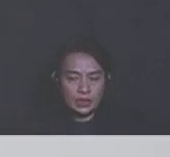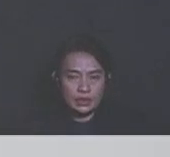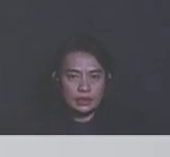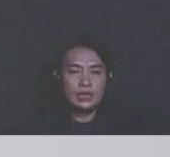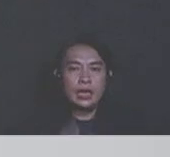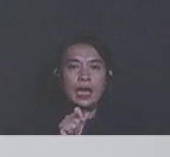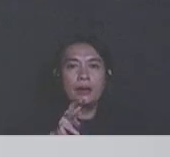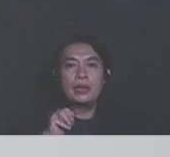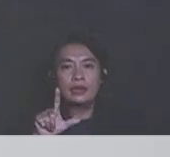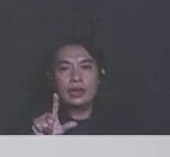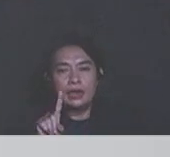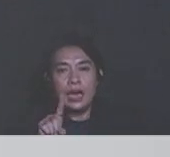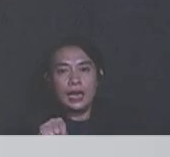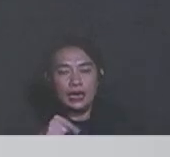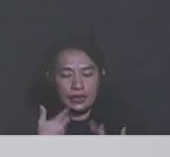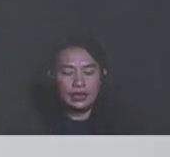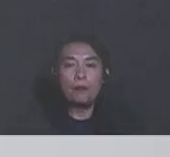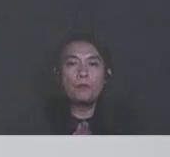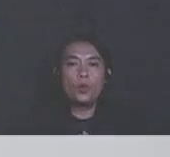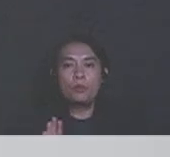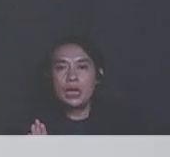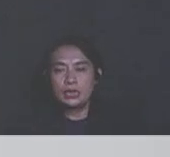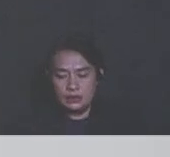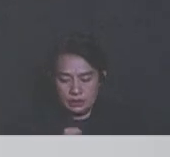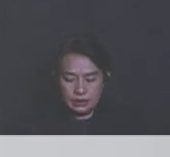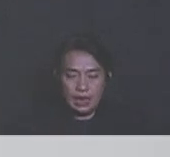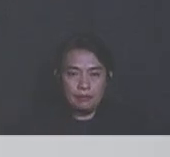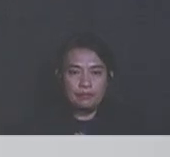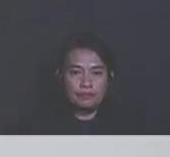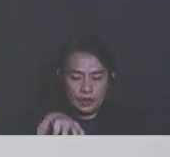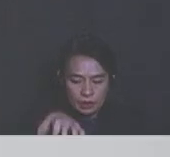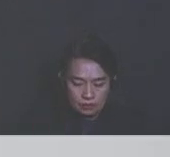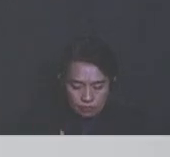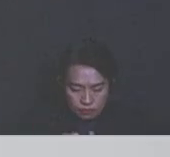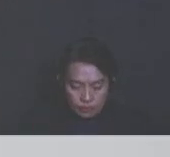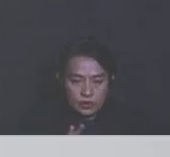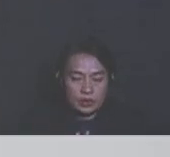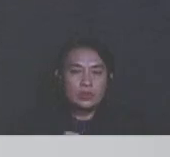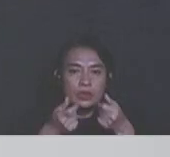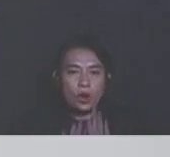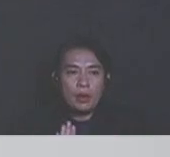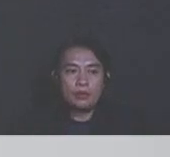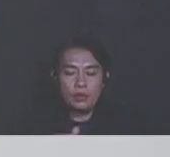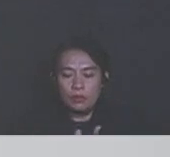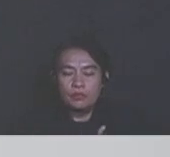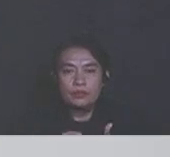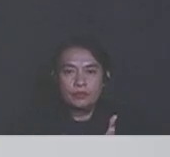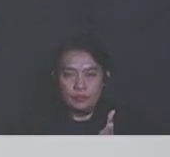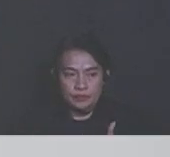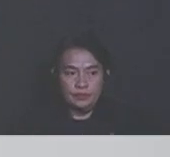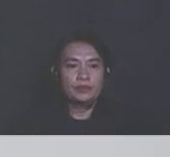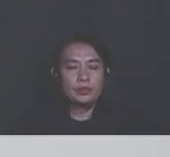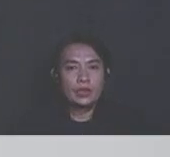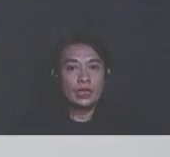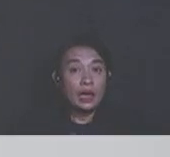And I say create, it's actually recreate, because it actually existed. Some of you may know Jonathan Barnett, who was the director of